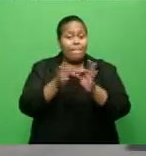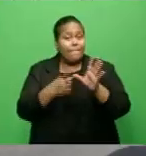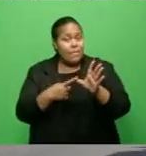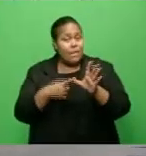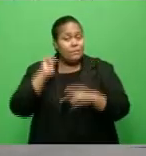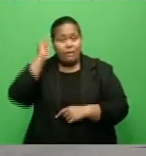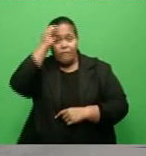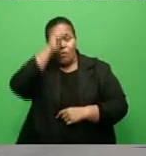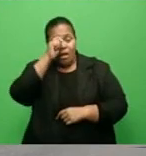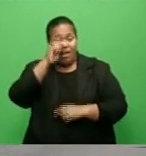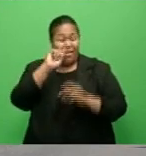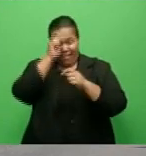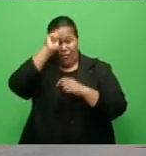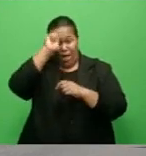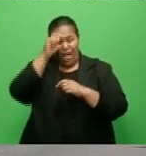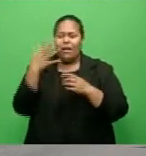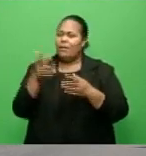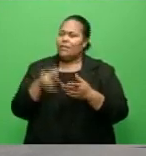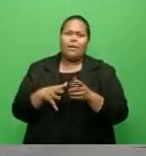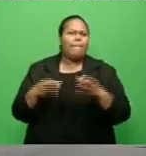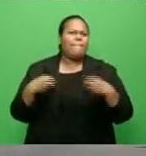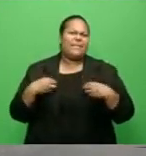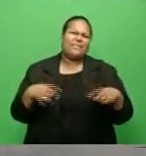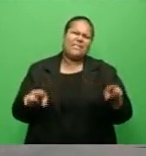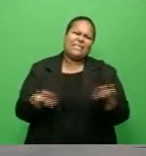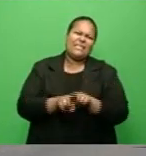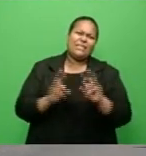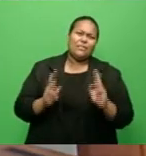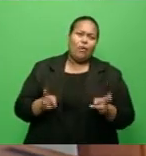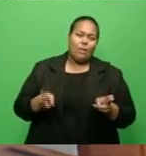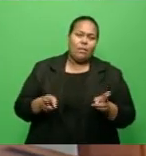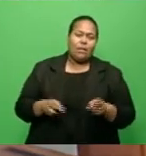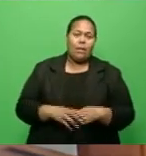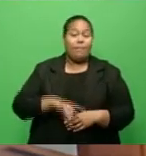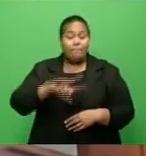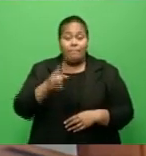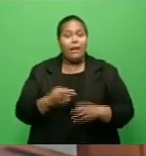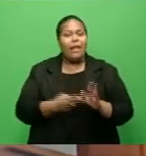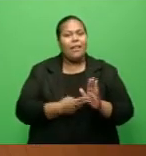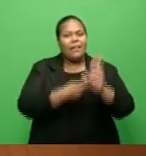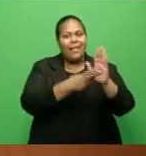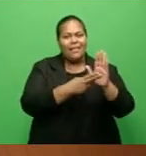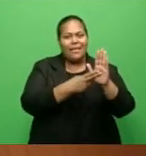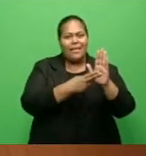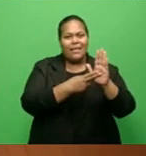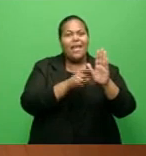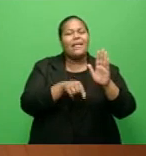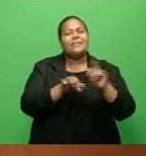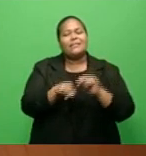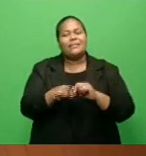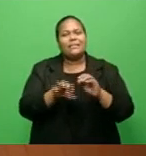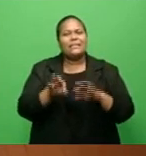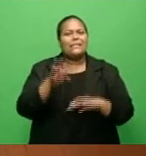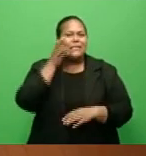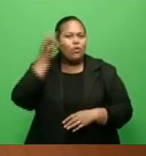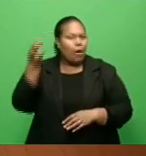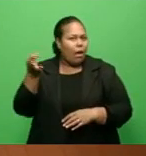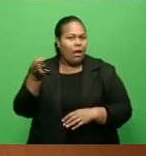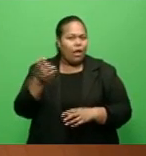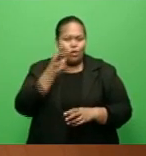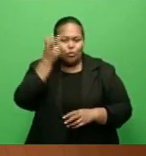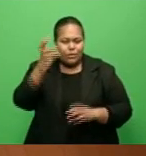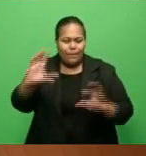it's almost like business as usual. It's really Nandi and Singatoka, the tourism belt, that